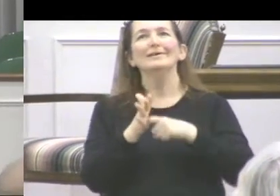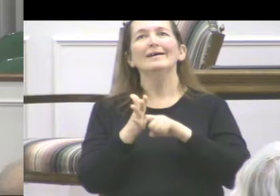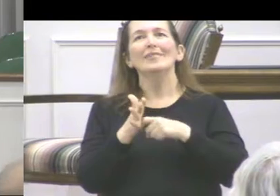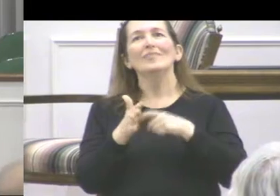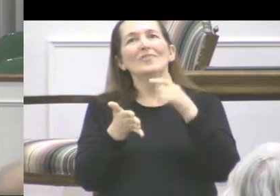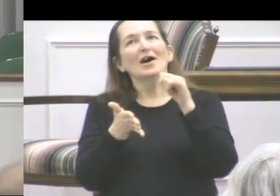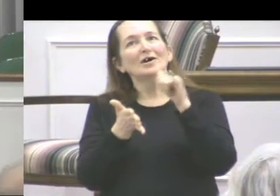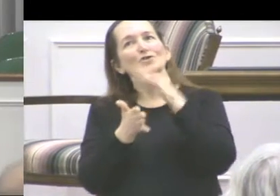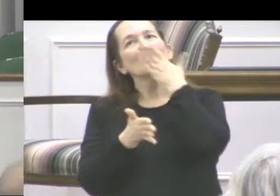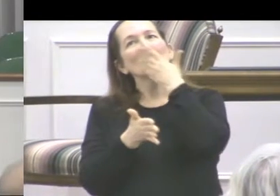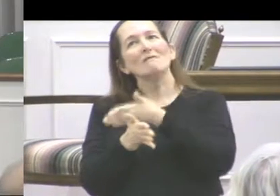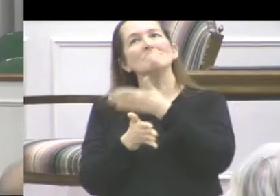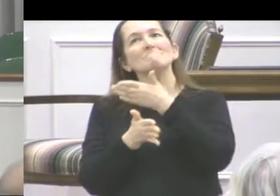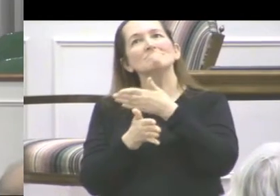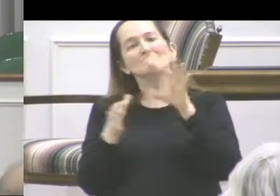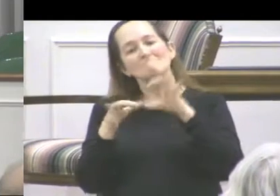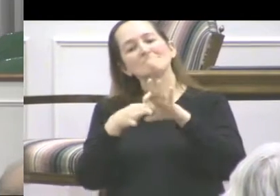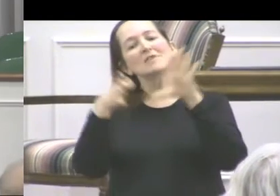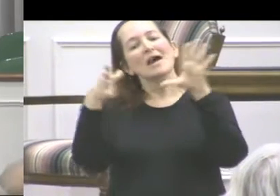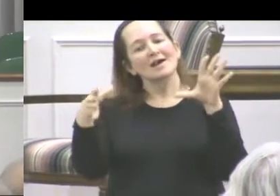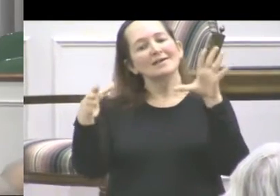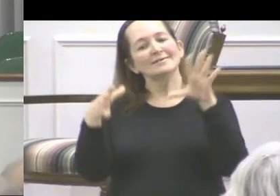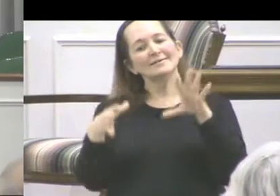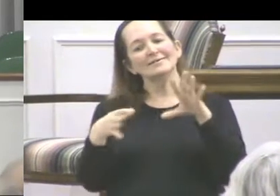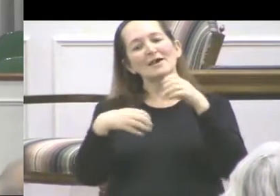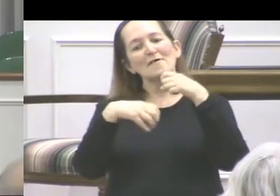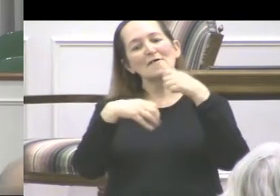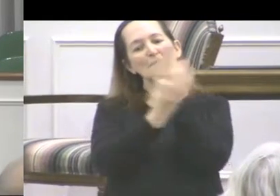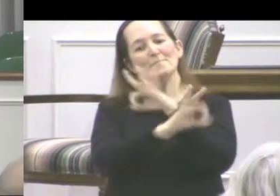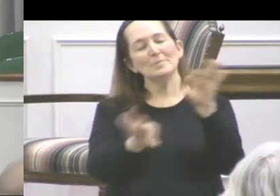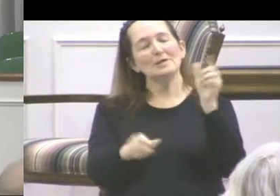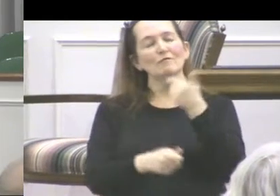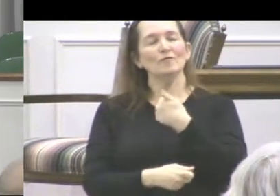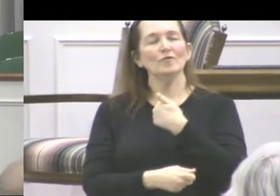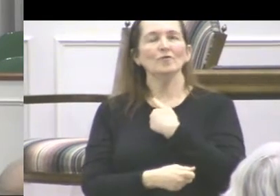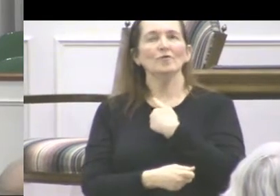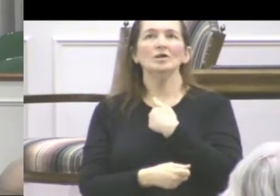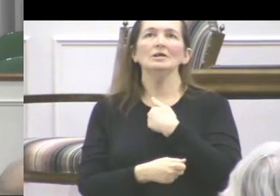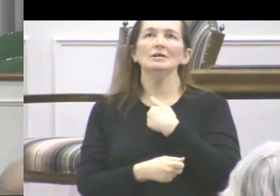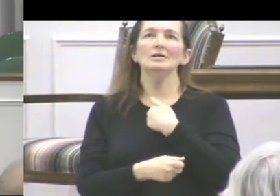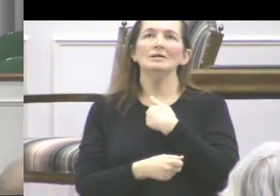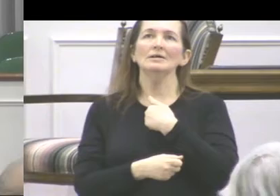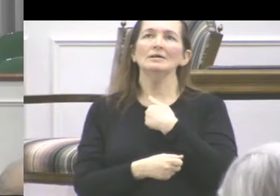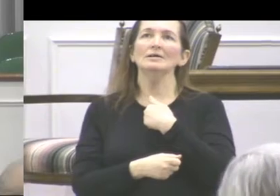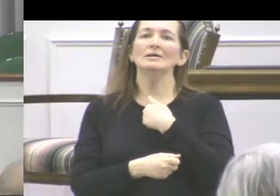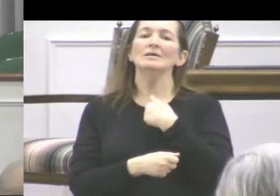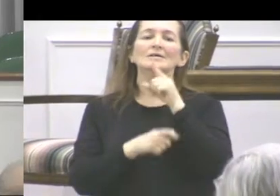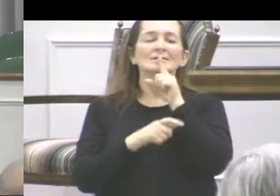Clasp and set me free.